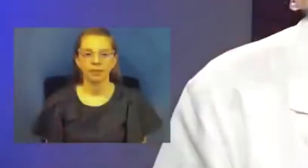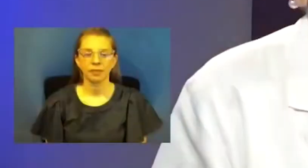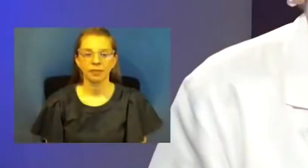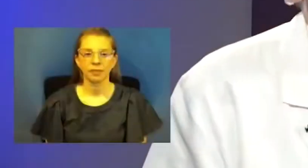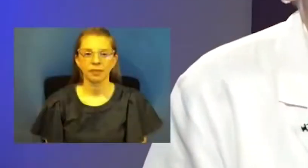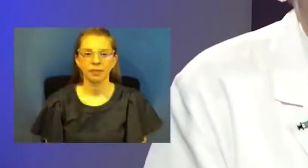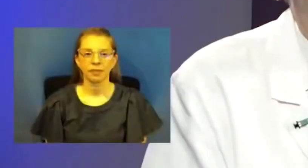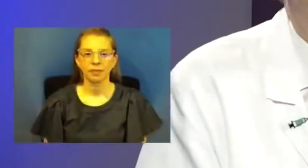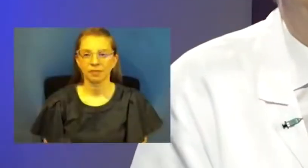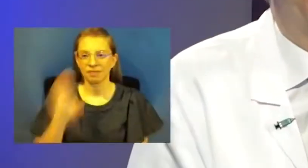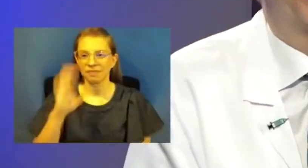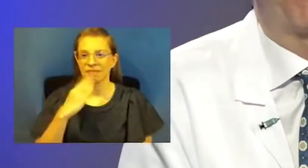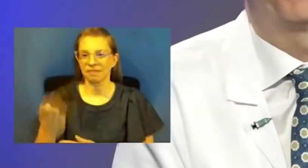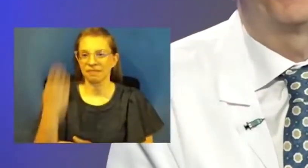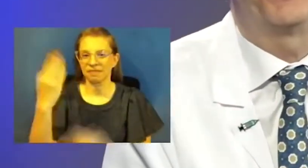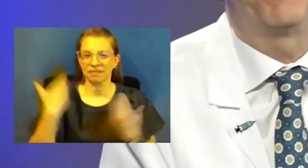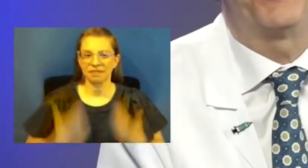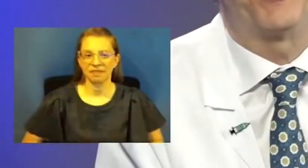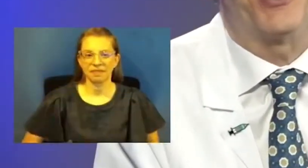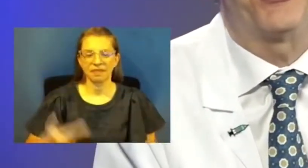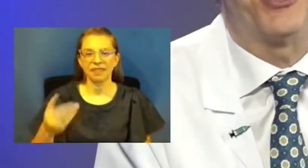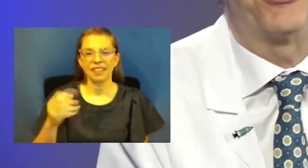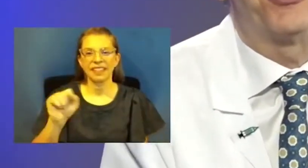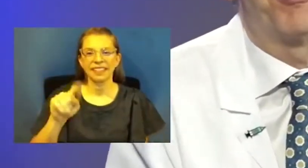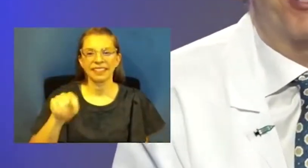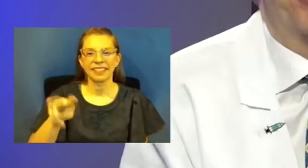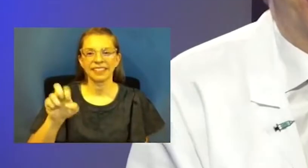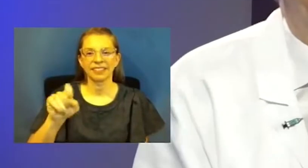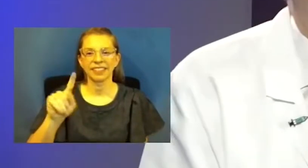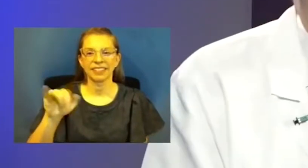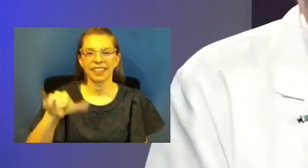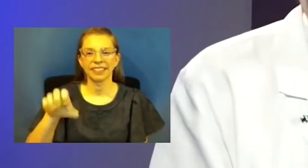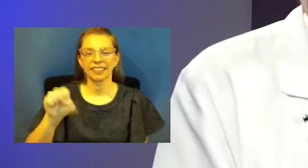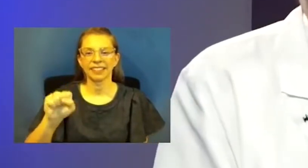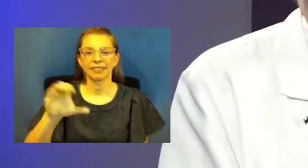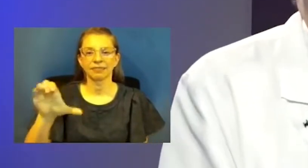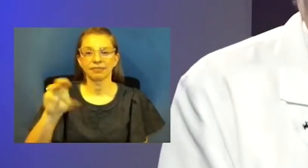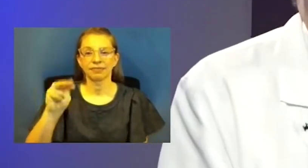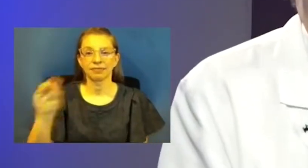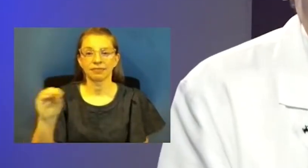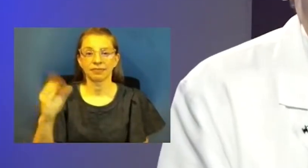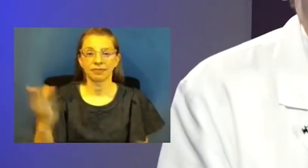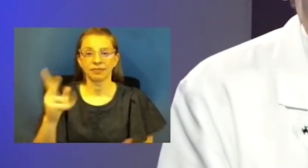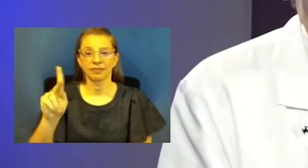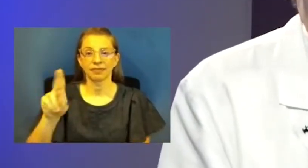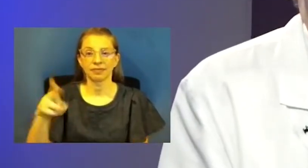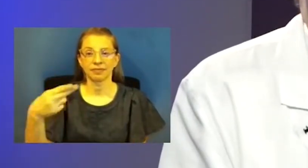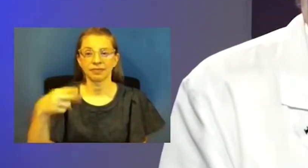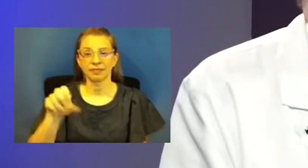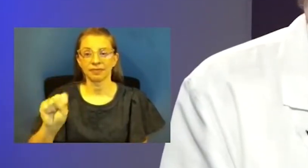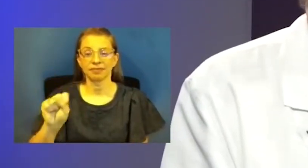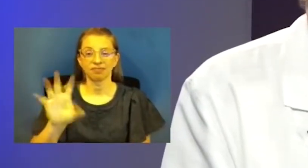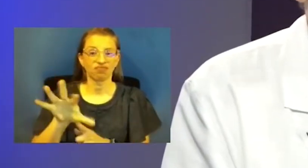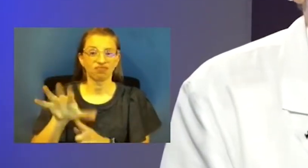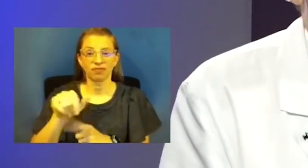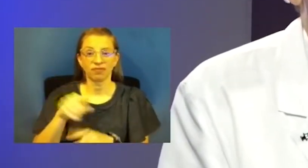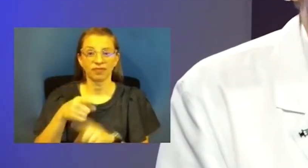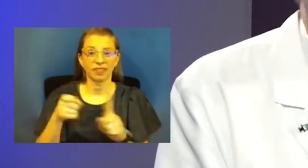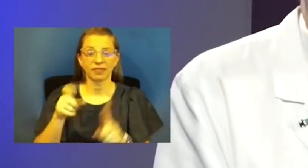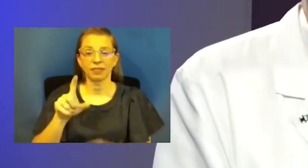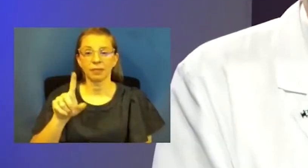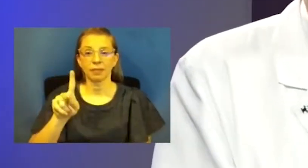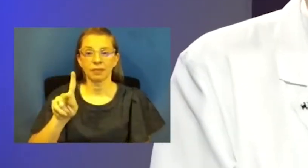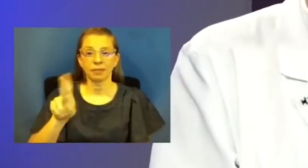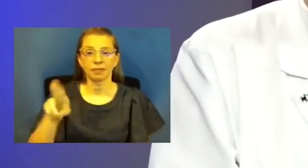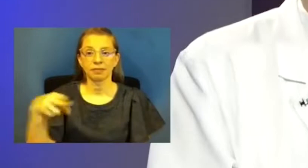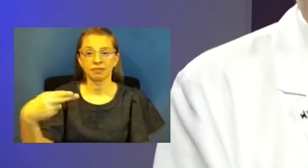Hey, good morning. This is Steve Stice, Chief Medical Officer here at the University of Kansas Health System, broadcasting live with you from the Dolph Simons Family Studio here at the University of Kansas Hospital.